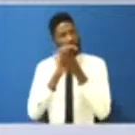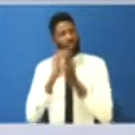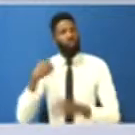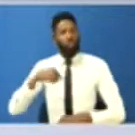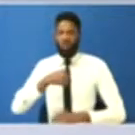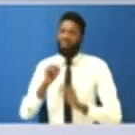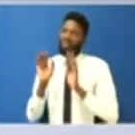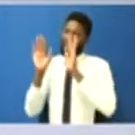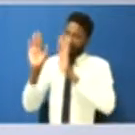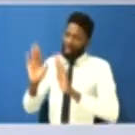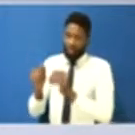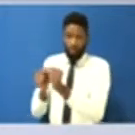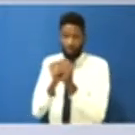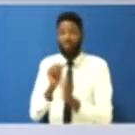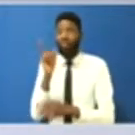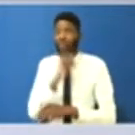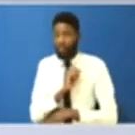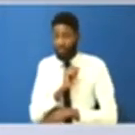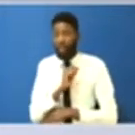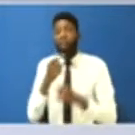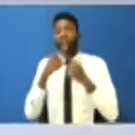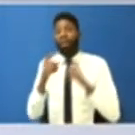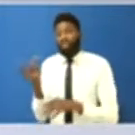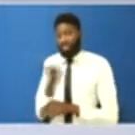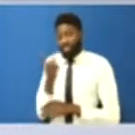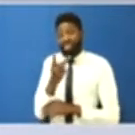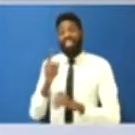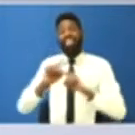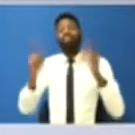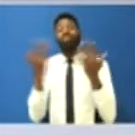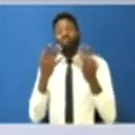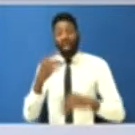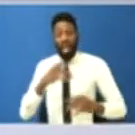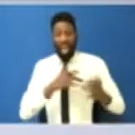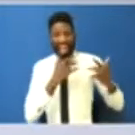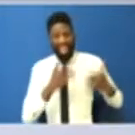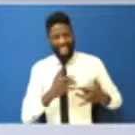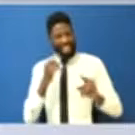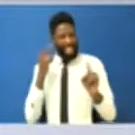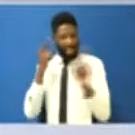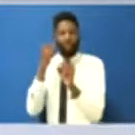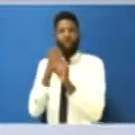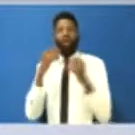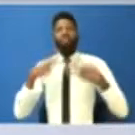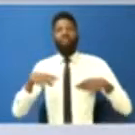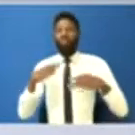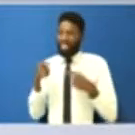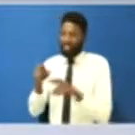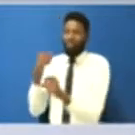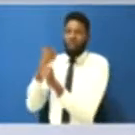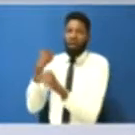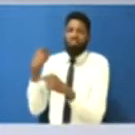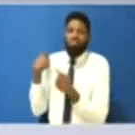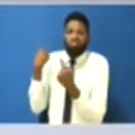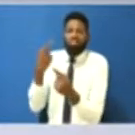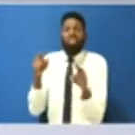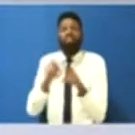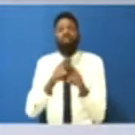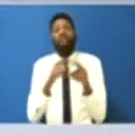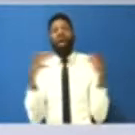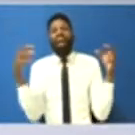together i think what separates us is the heart to work for the people he's had a career in corporate